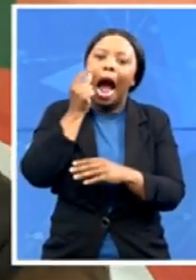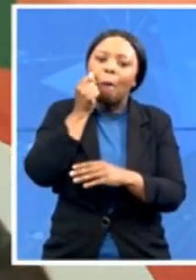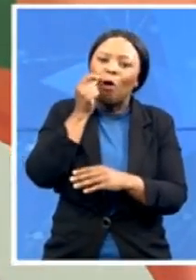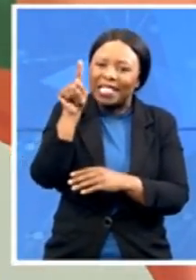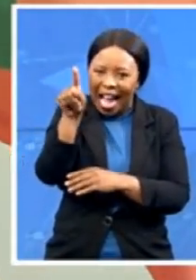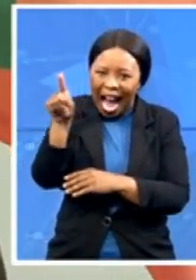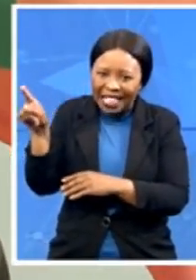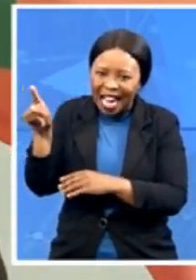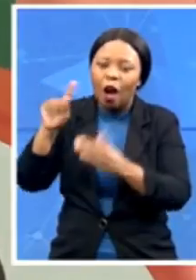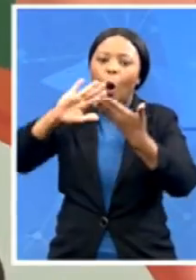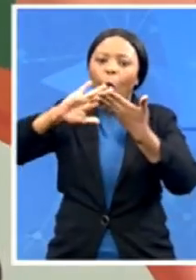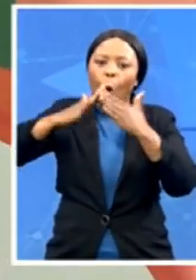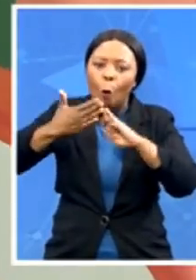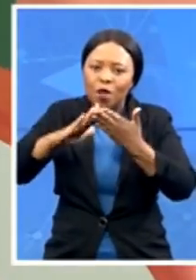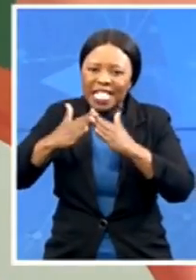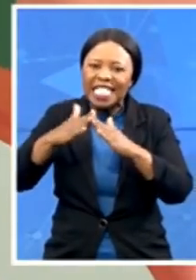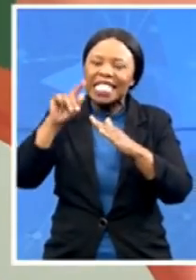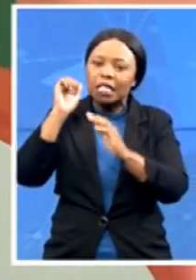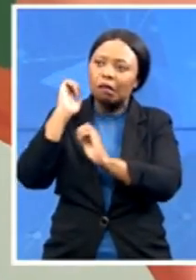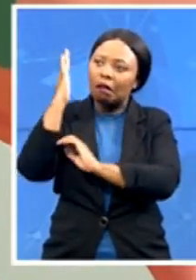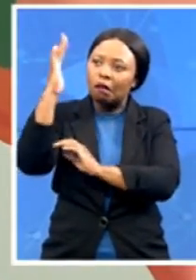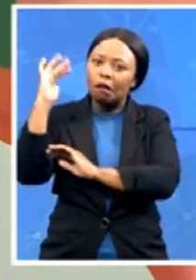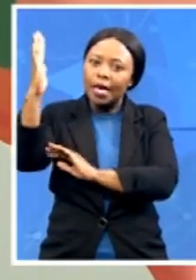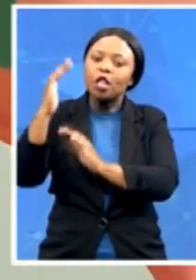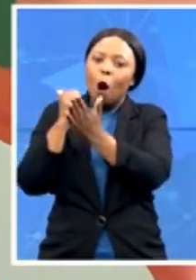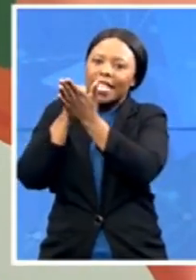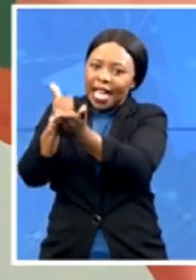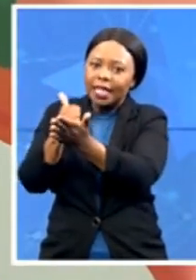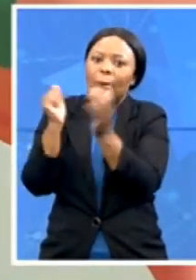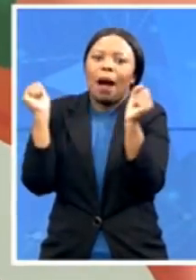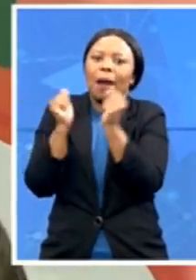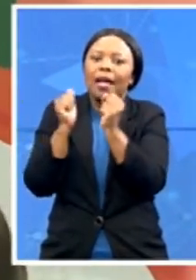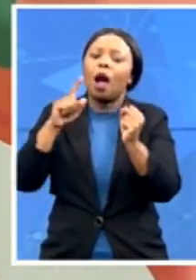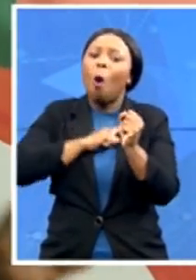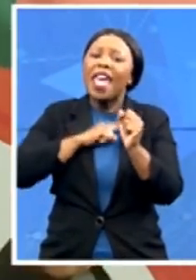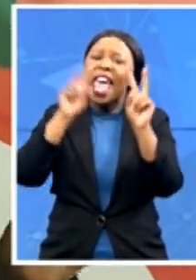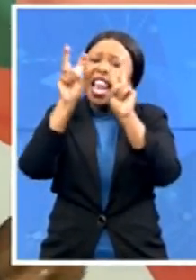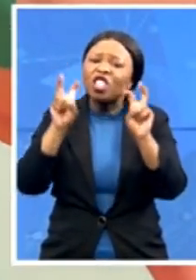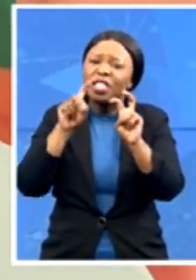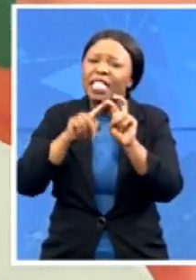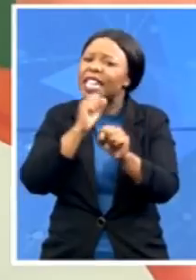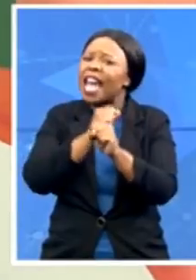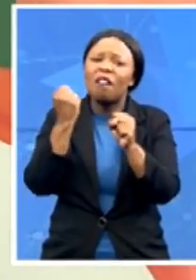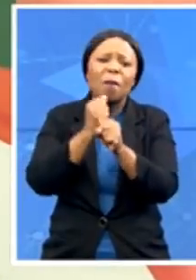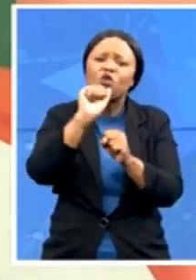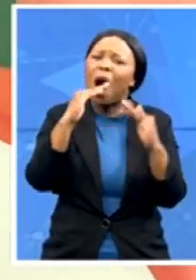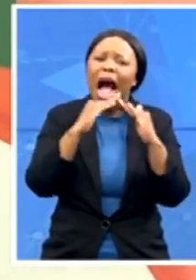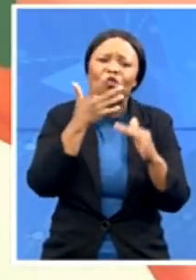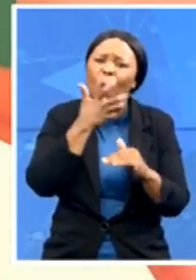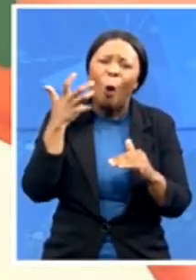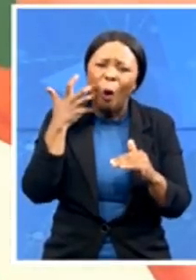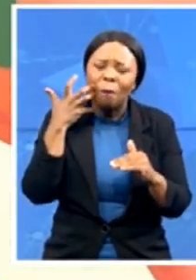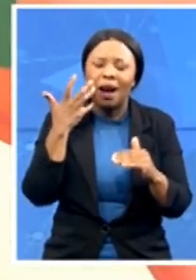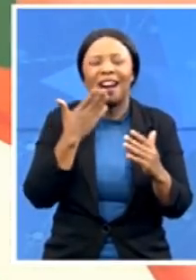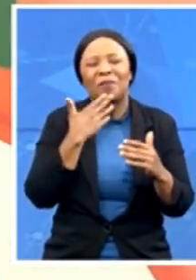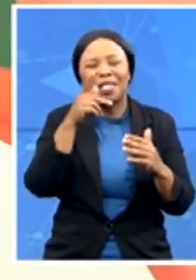kubandayo because electricity ayizuye iwomisha indlu yakho. So vulana amehlo.